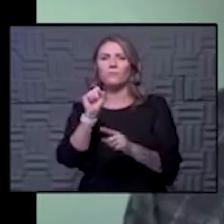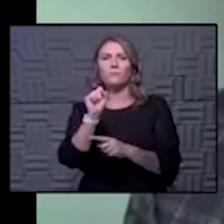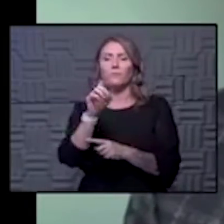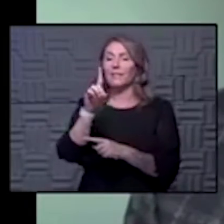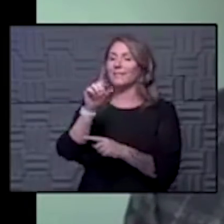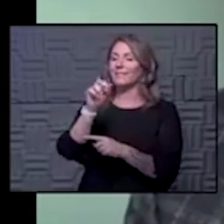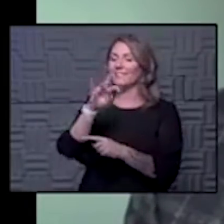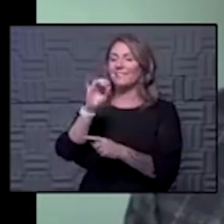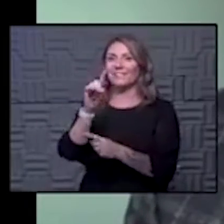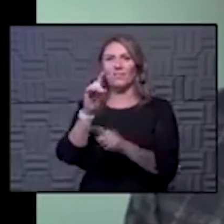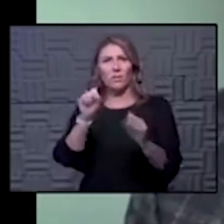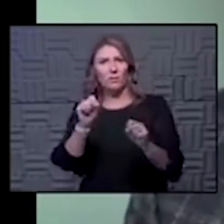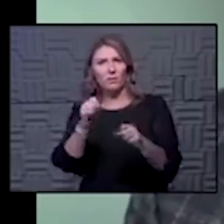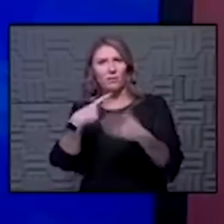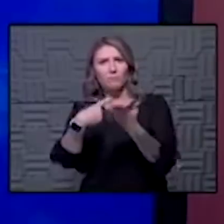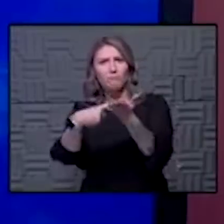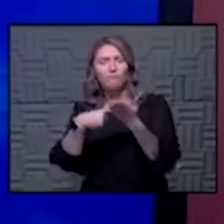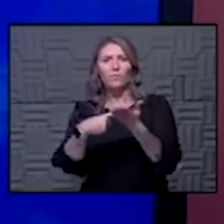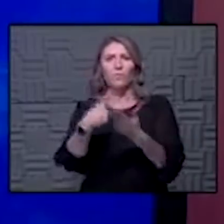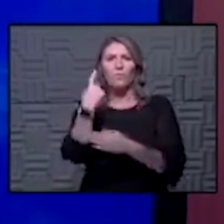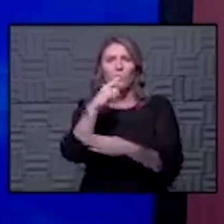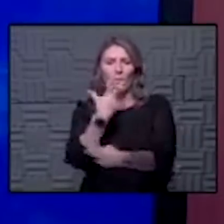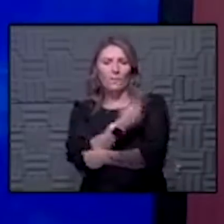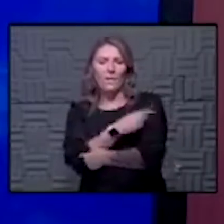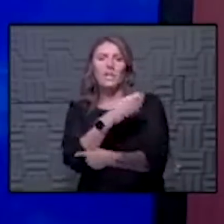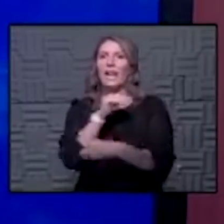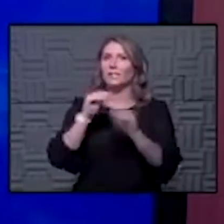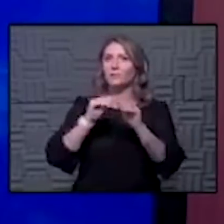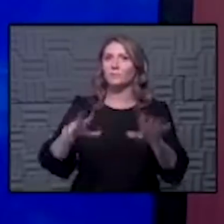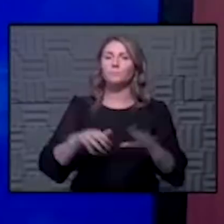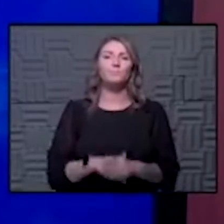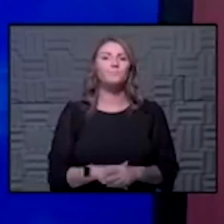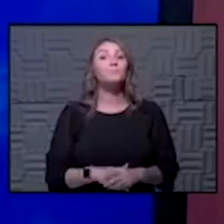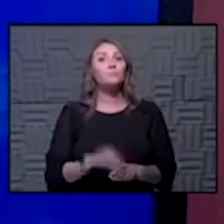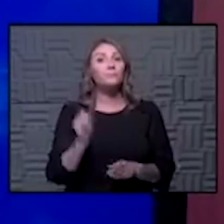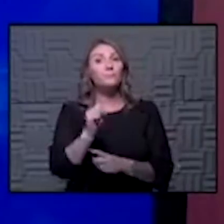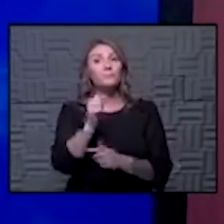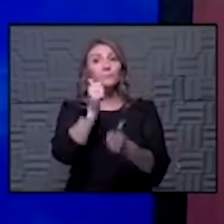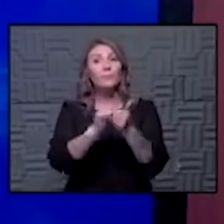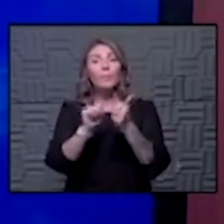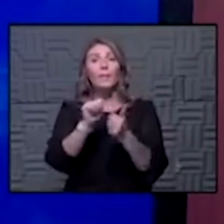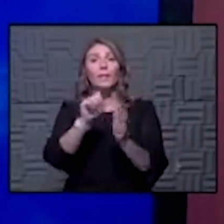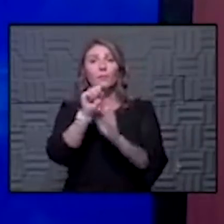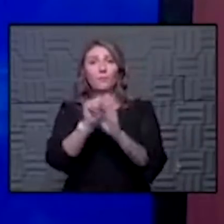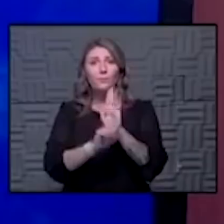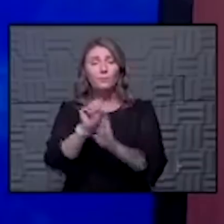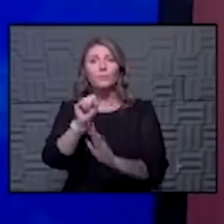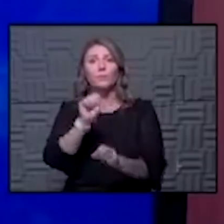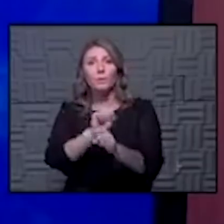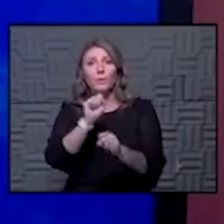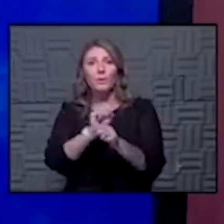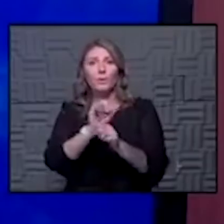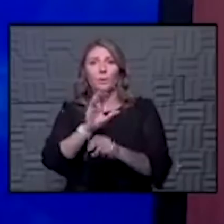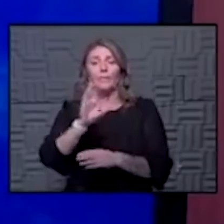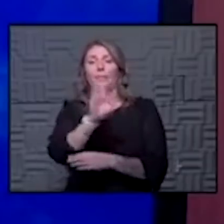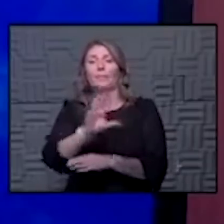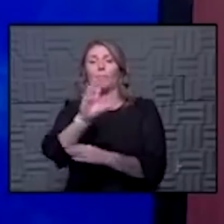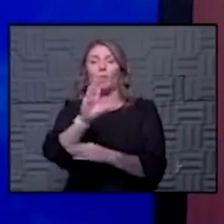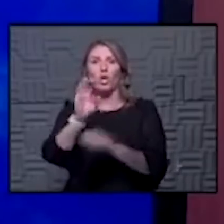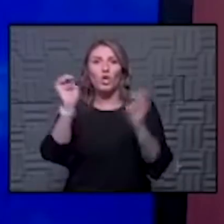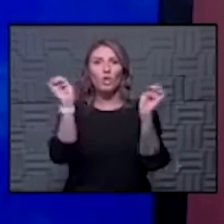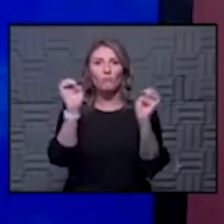for vaccination and for distribution. So each state has been working with their